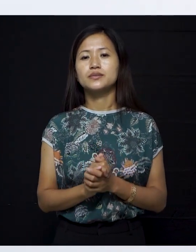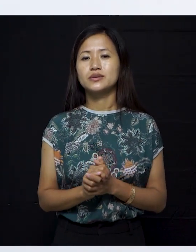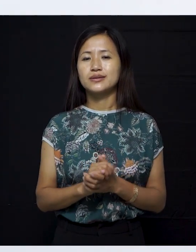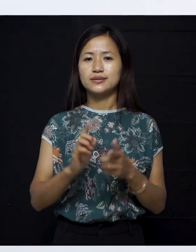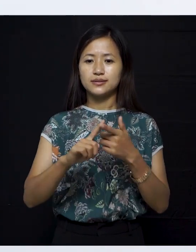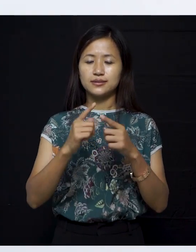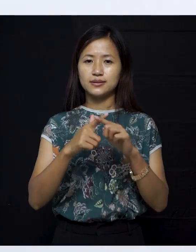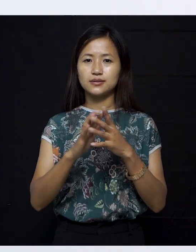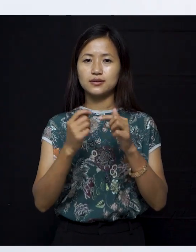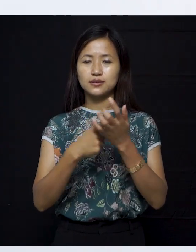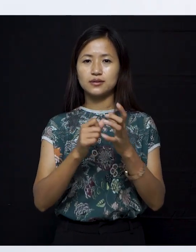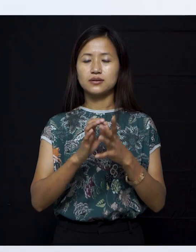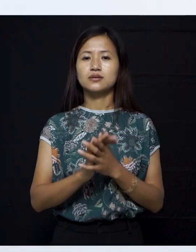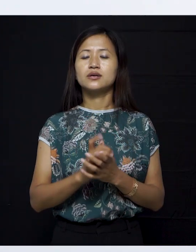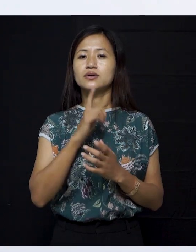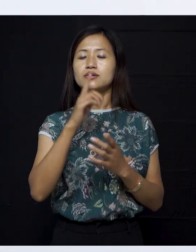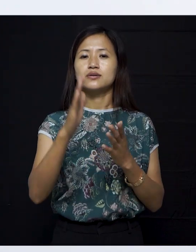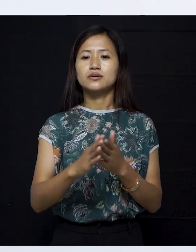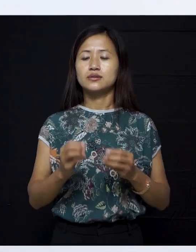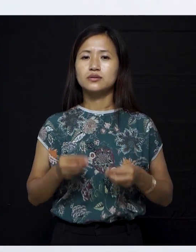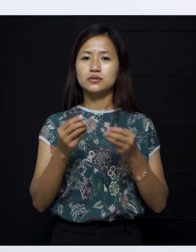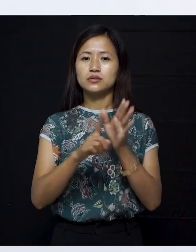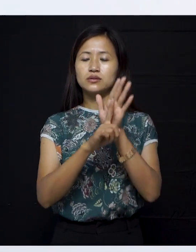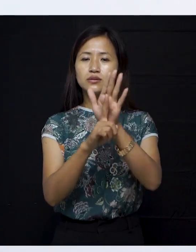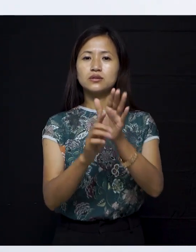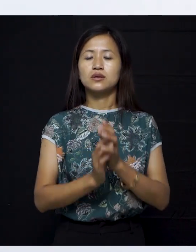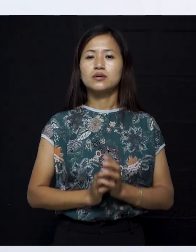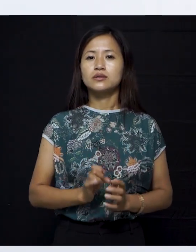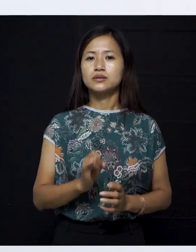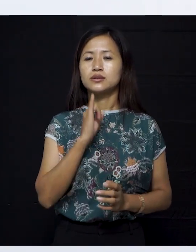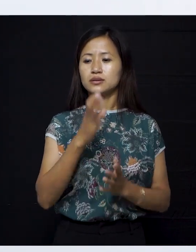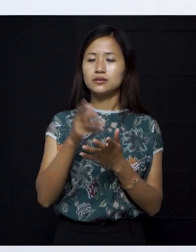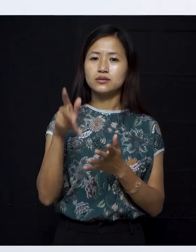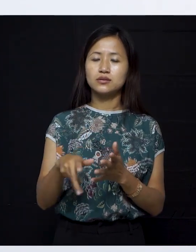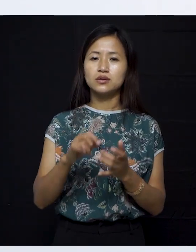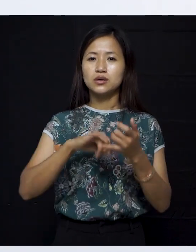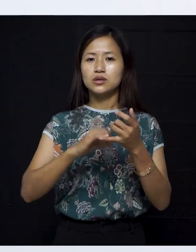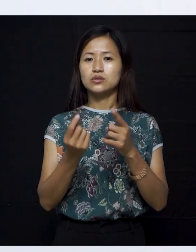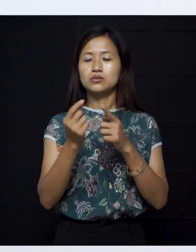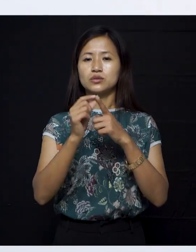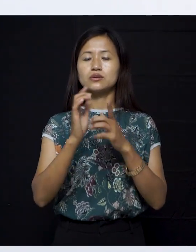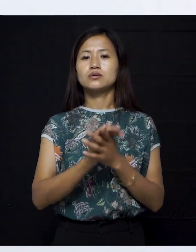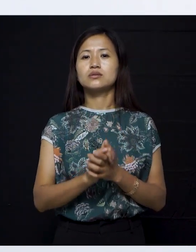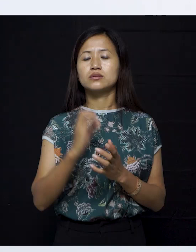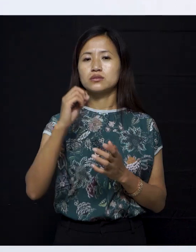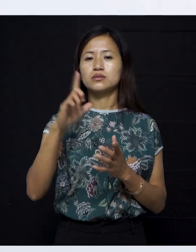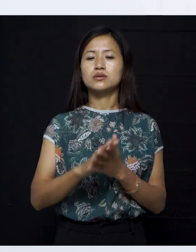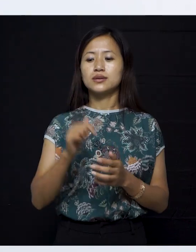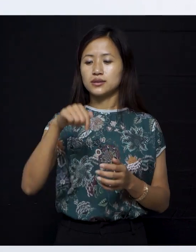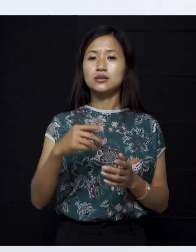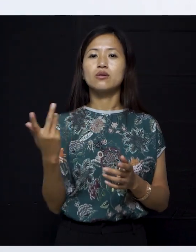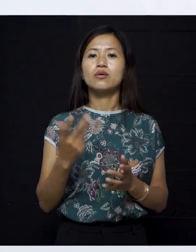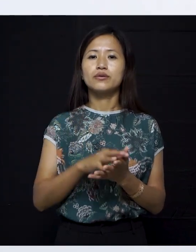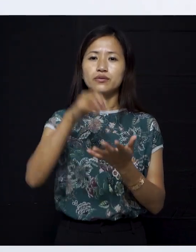extra information given by the clauses here, it shows that it is a subordinate clause, okay? And so this is